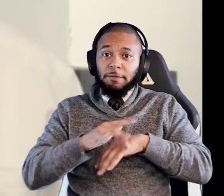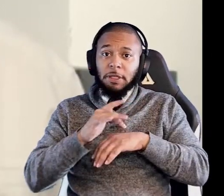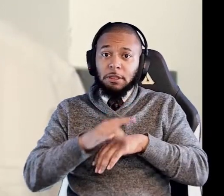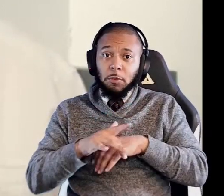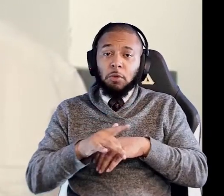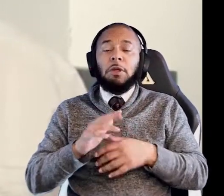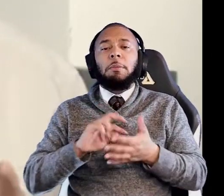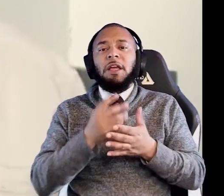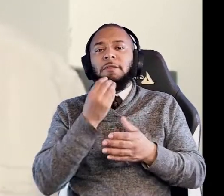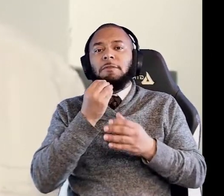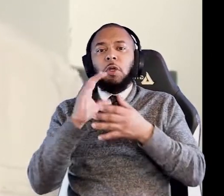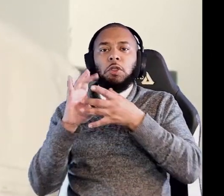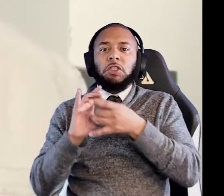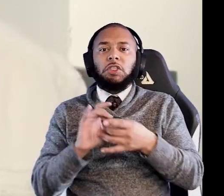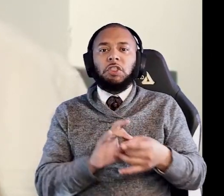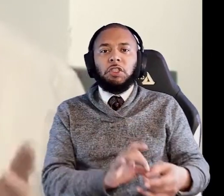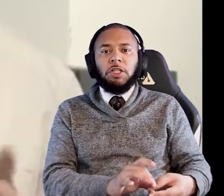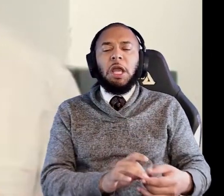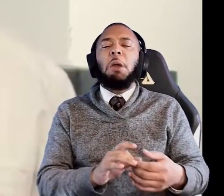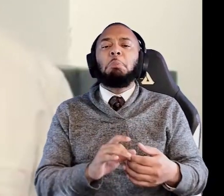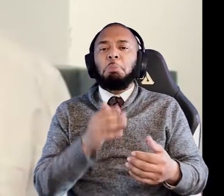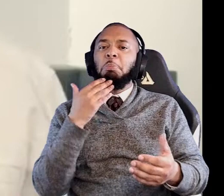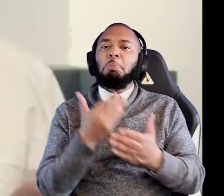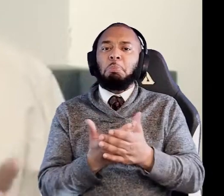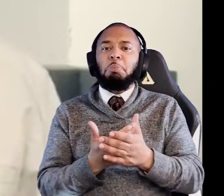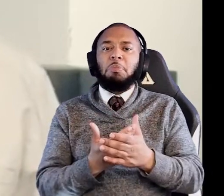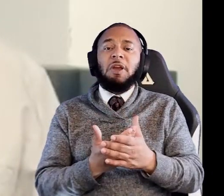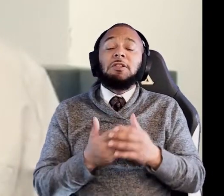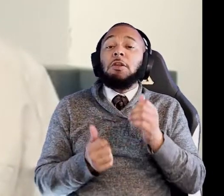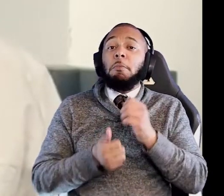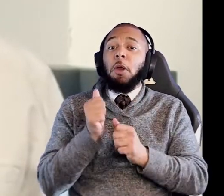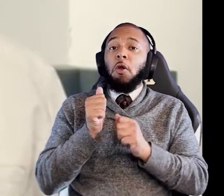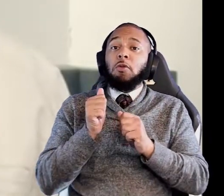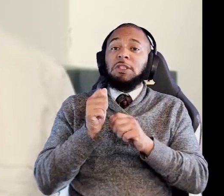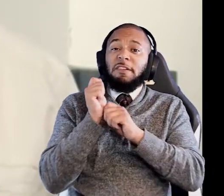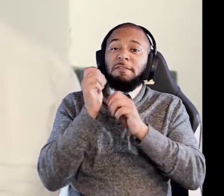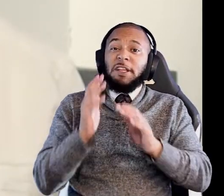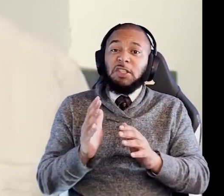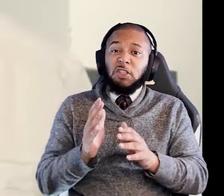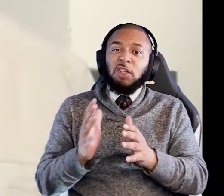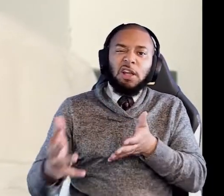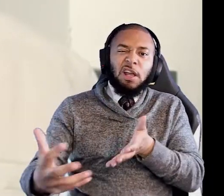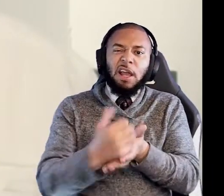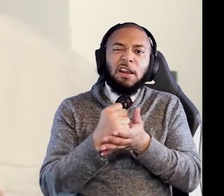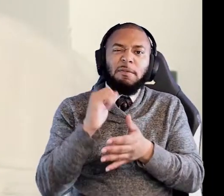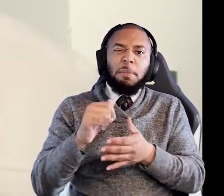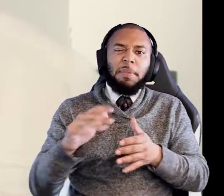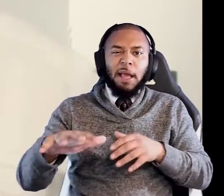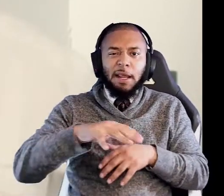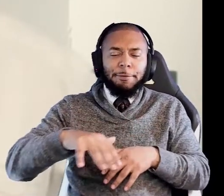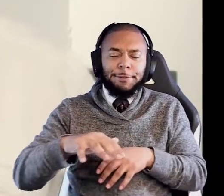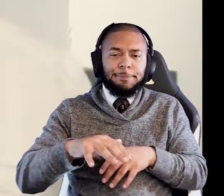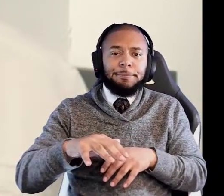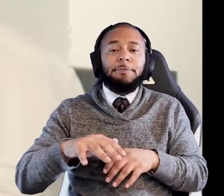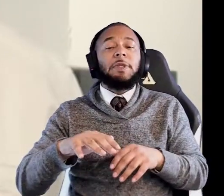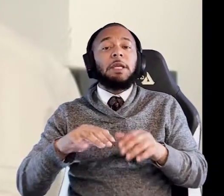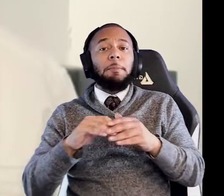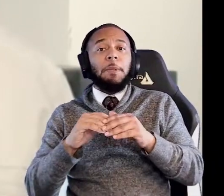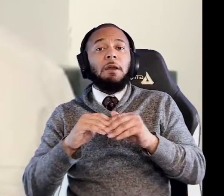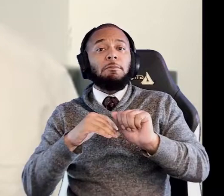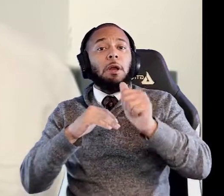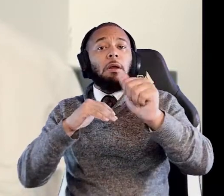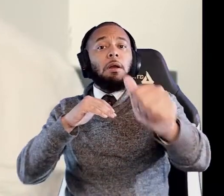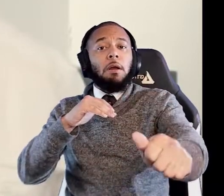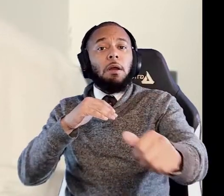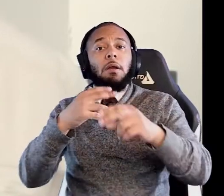chain. So most commercial fishermen fish in those zones fairly close to shore. Away from shore sometimes are areas